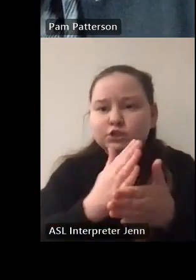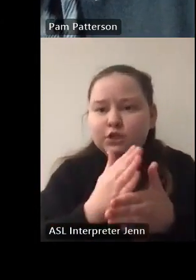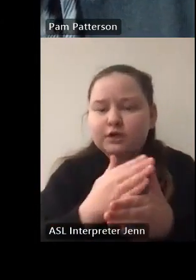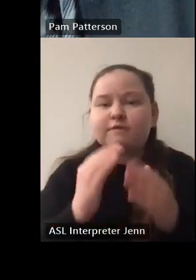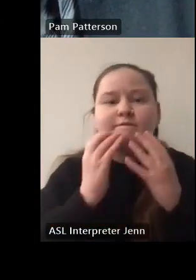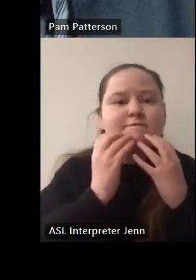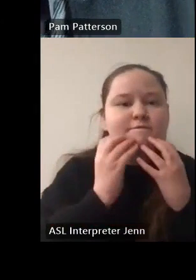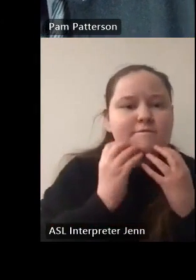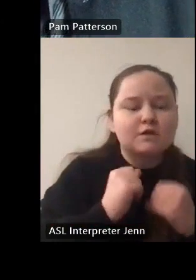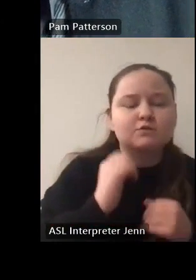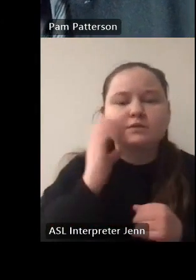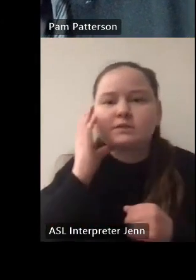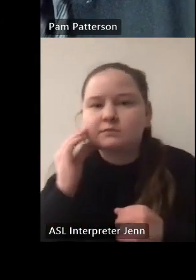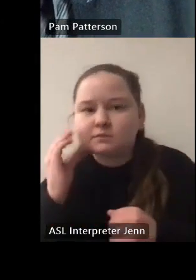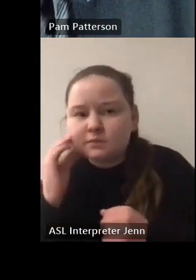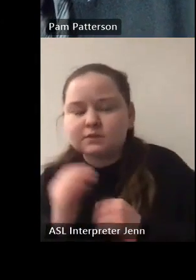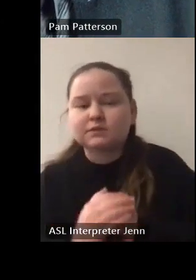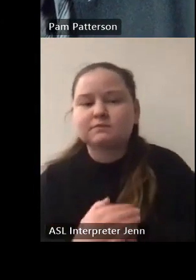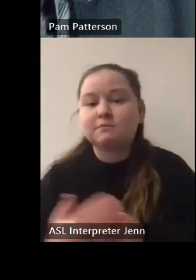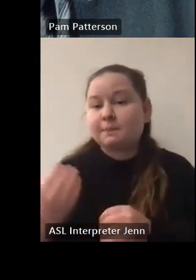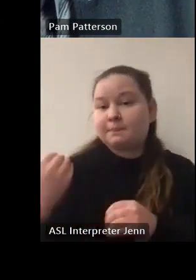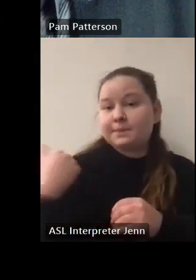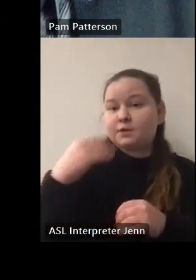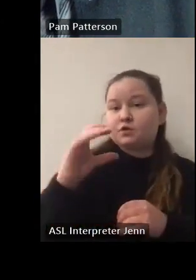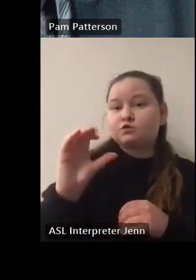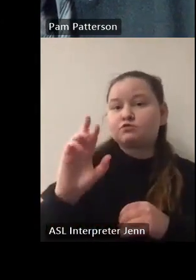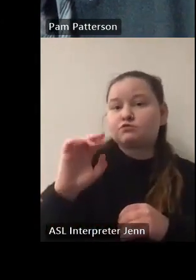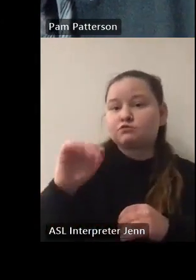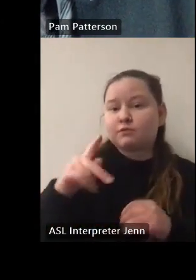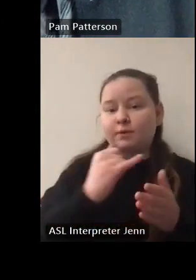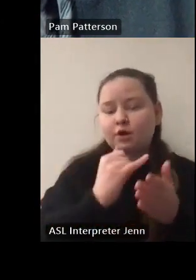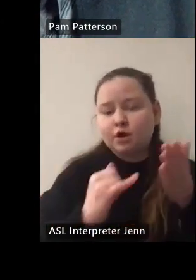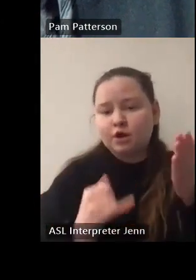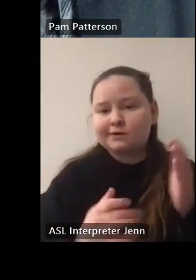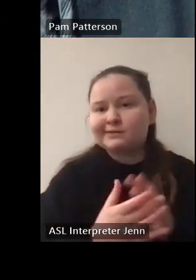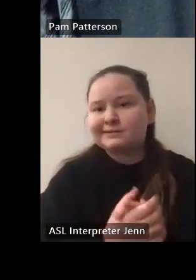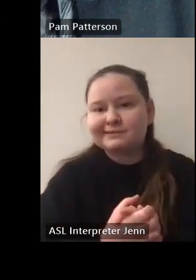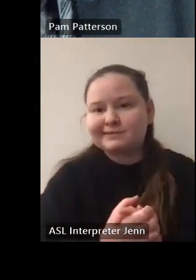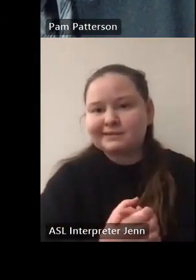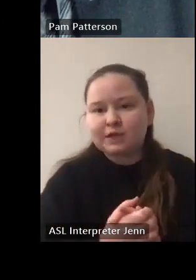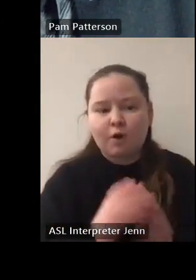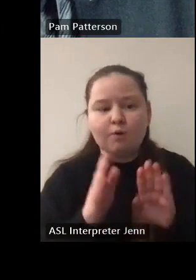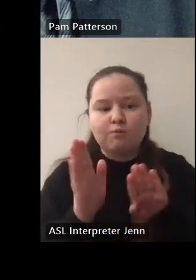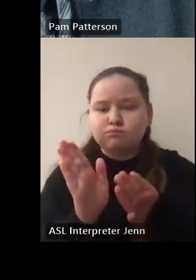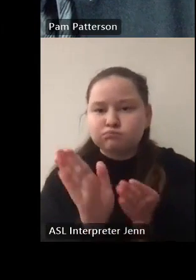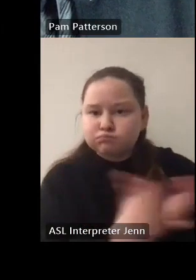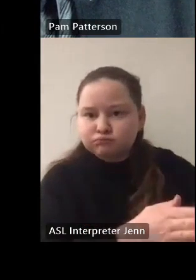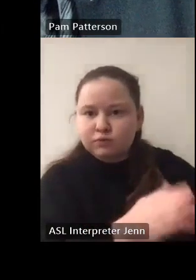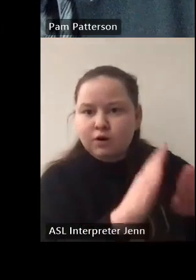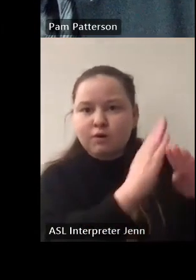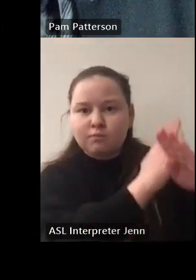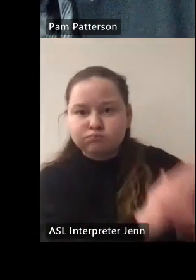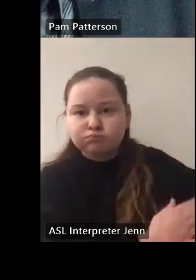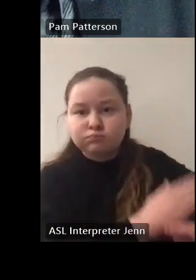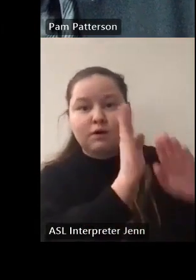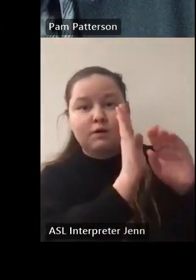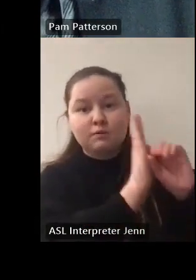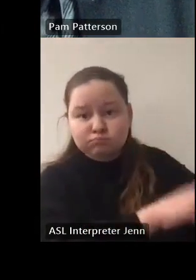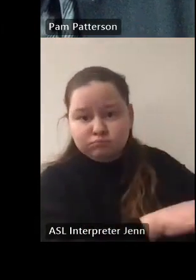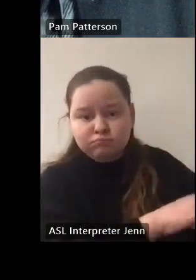Historically, CRIP artists have been silenced, othered, and stripped of their agency, often having to create and shape culture